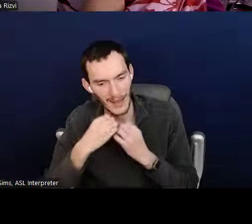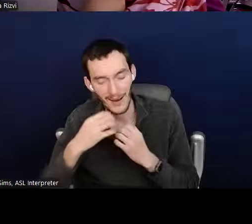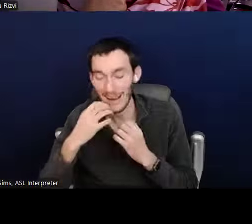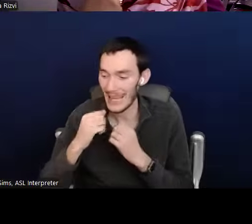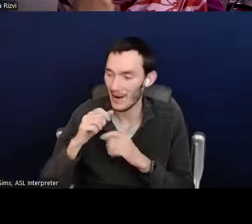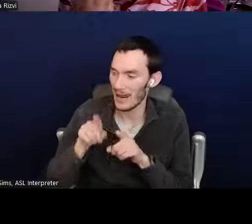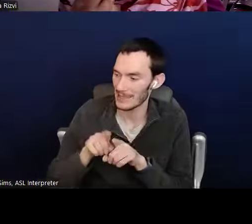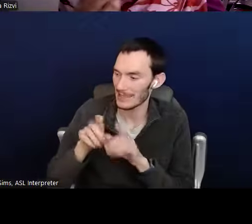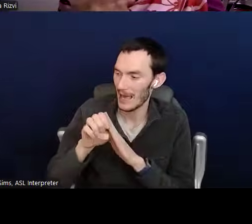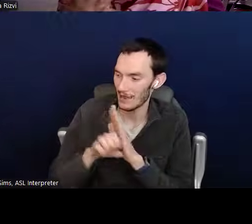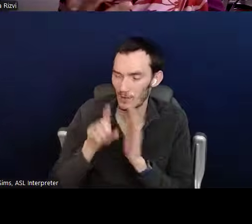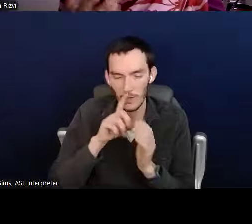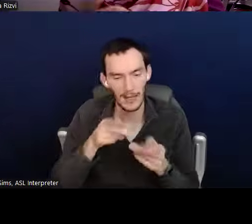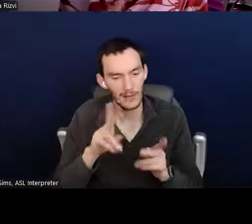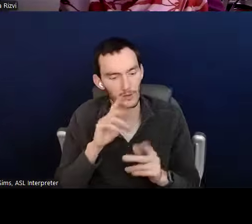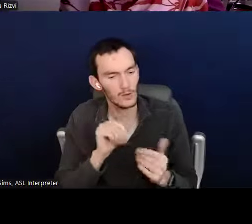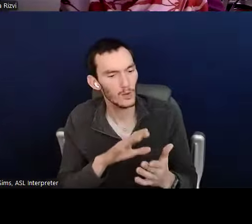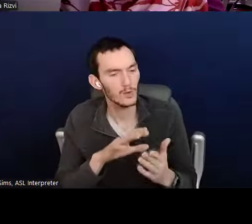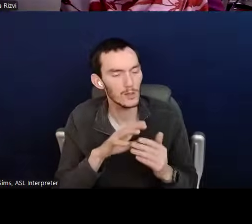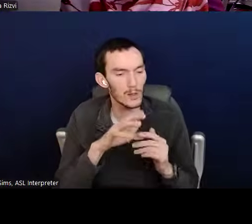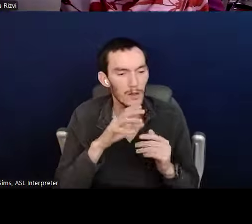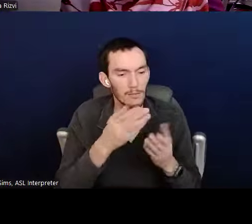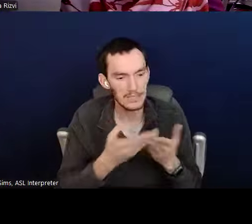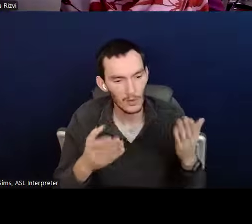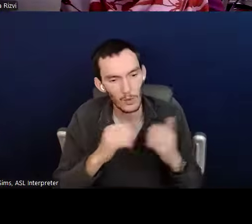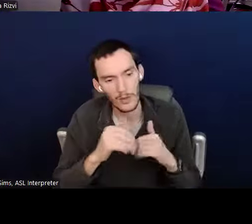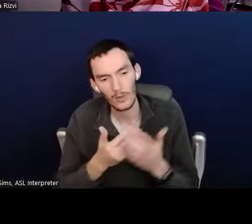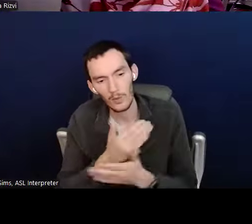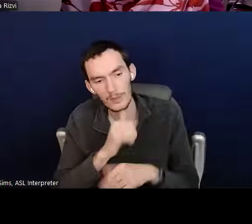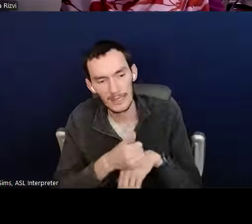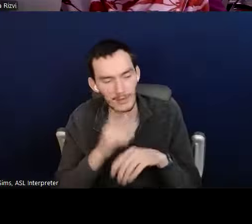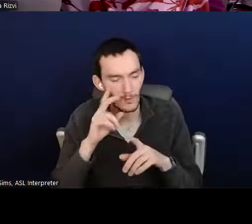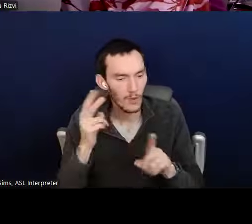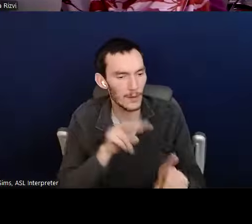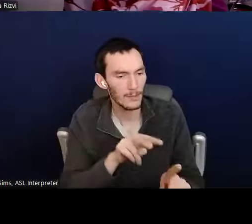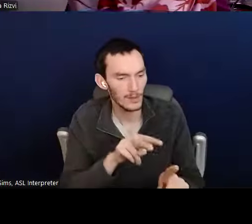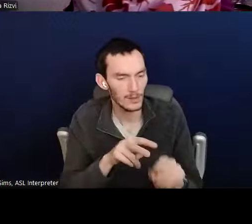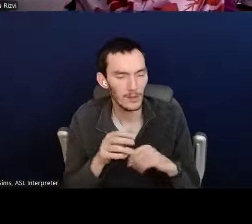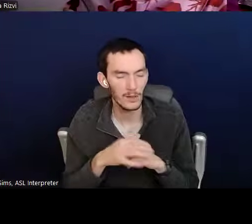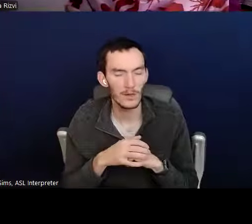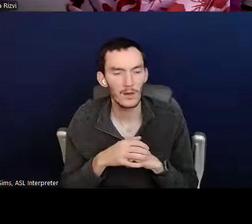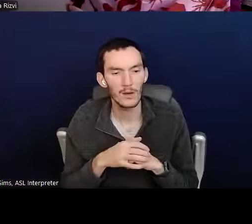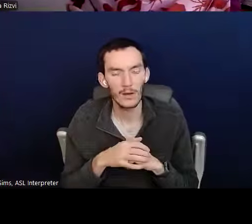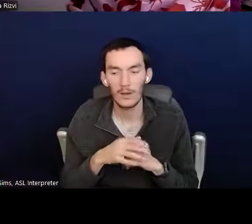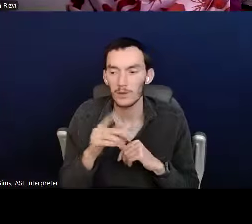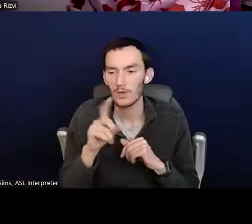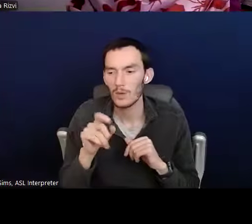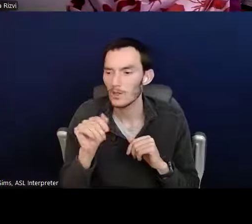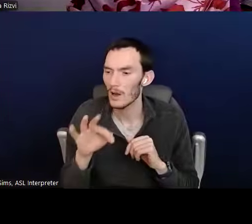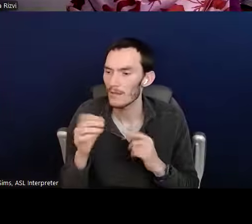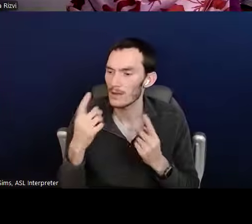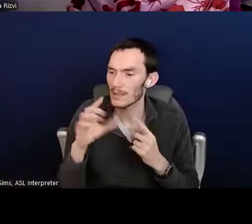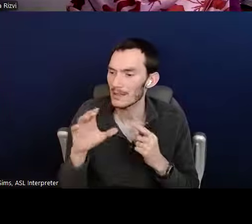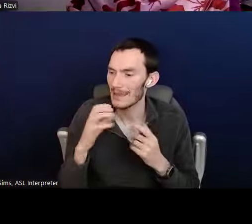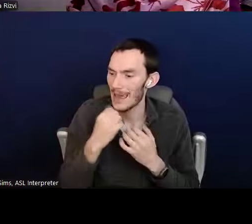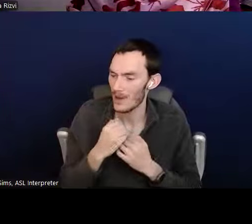approach archaeological material and the archive with new sets of parameters. And so this question of understanding care at